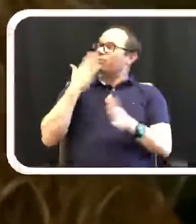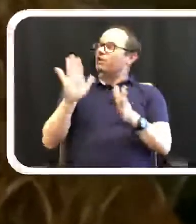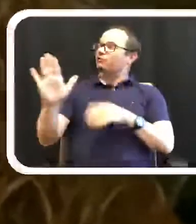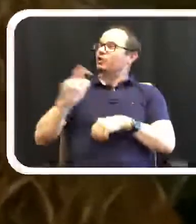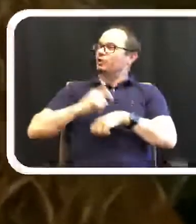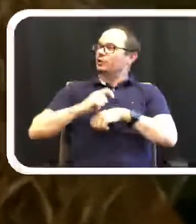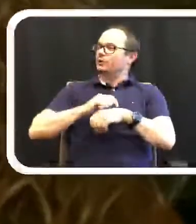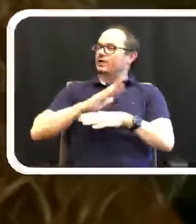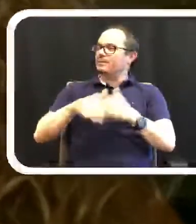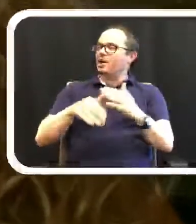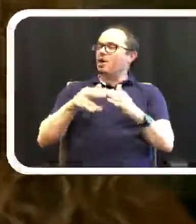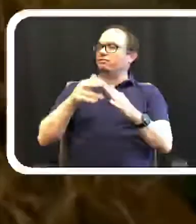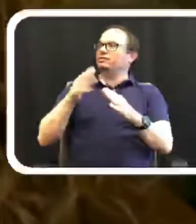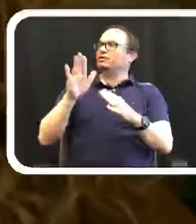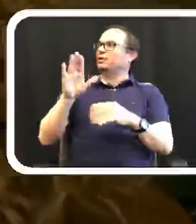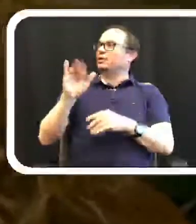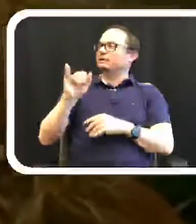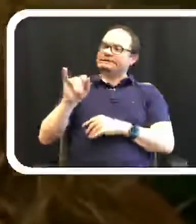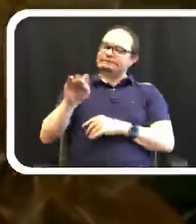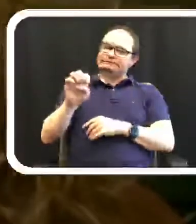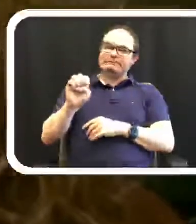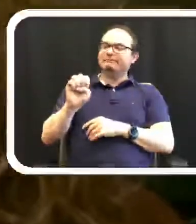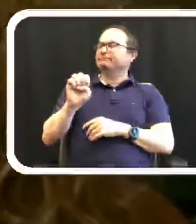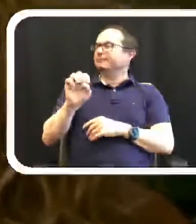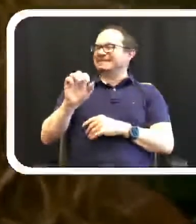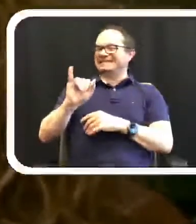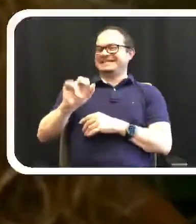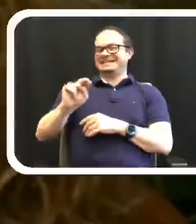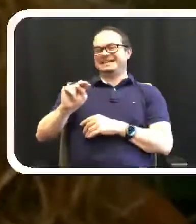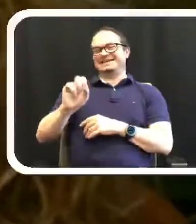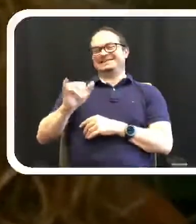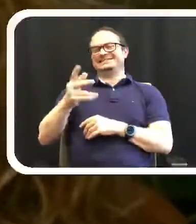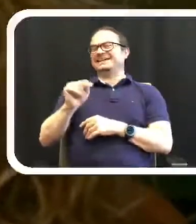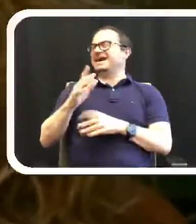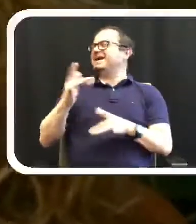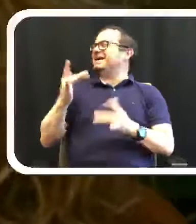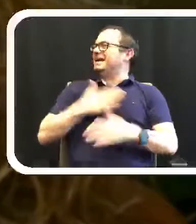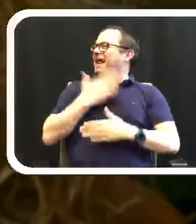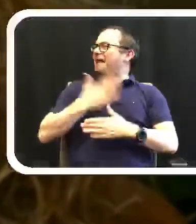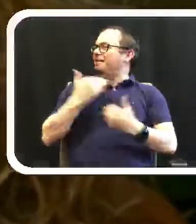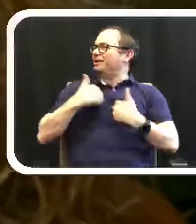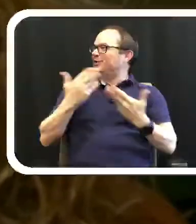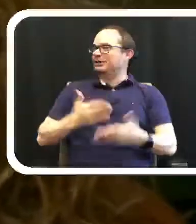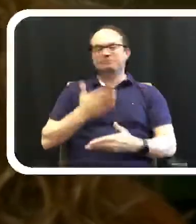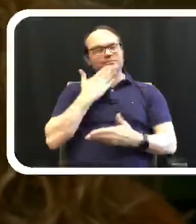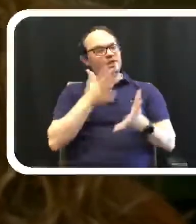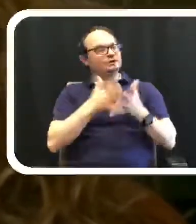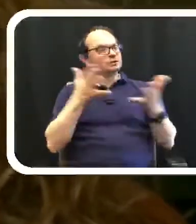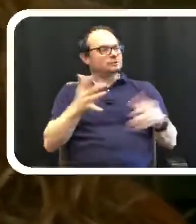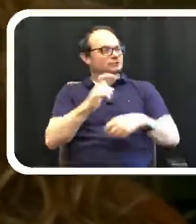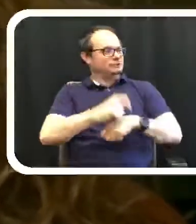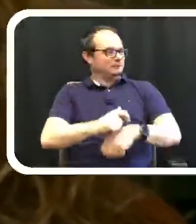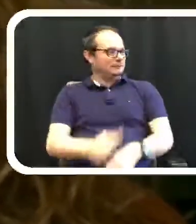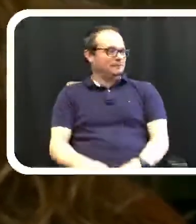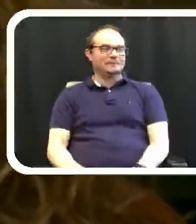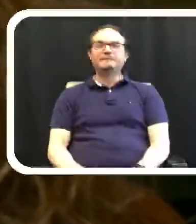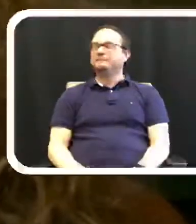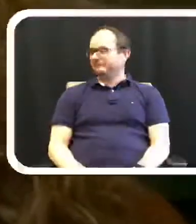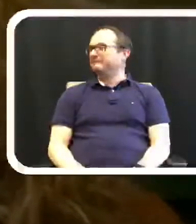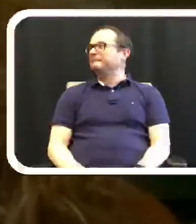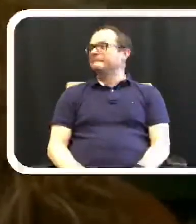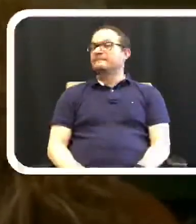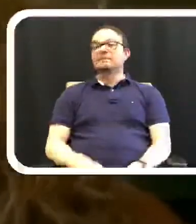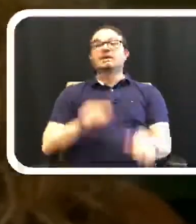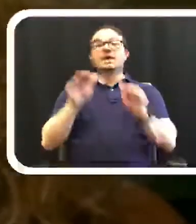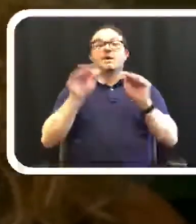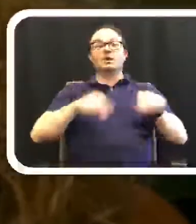much for your time and all of your insight. And excited to have you on the Lamar University campus. What a great resource. Thank you so much. I appreciate it. Appreciate it.